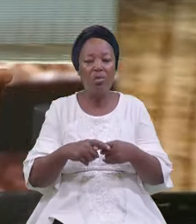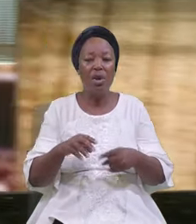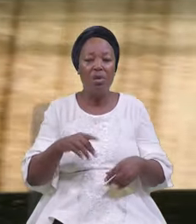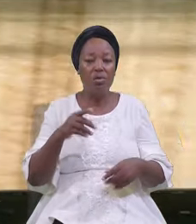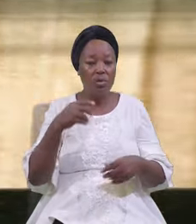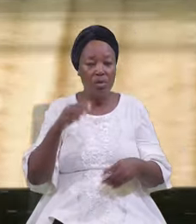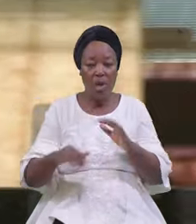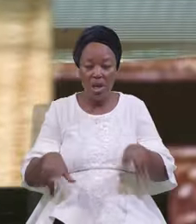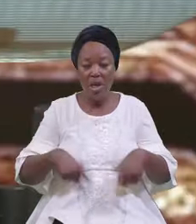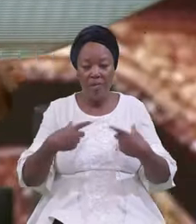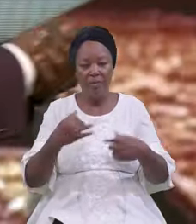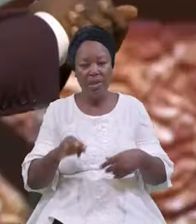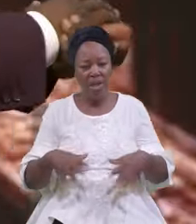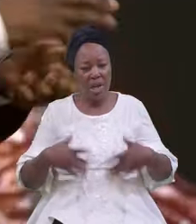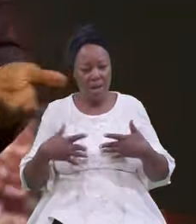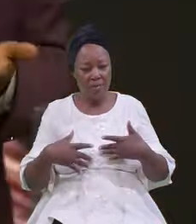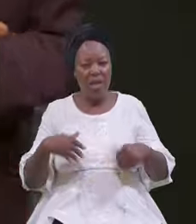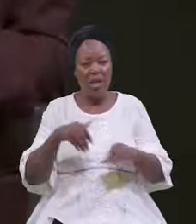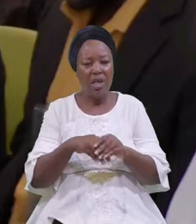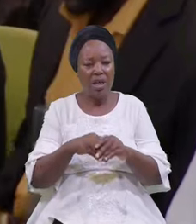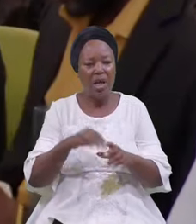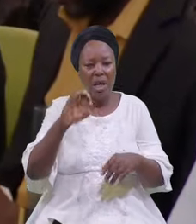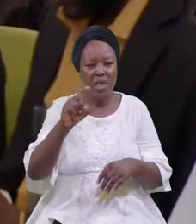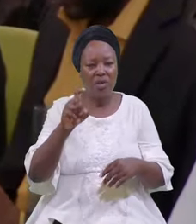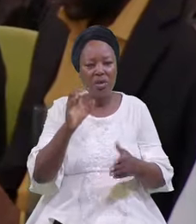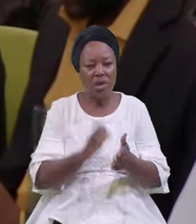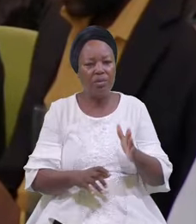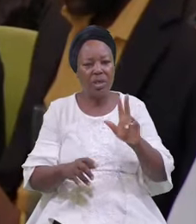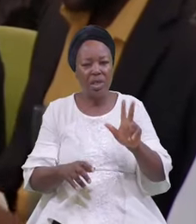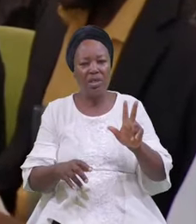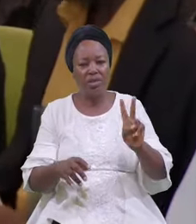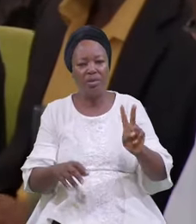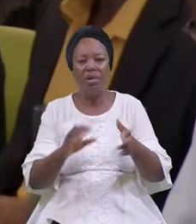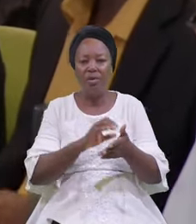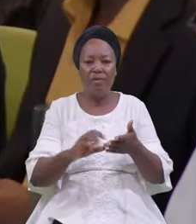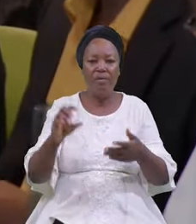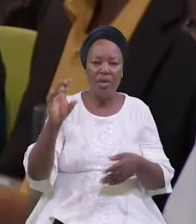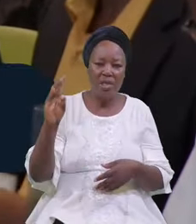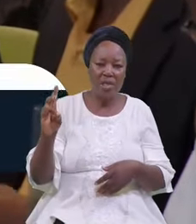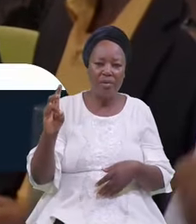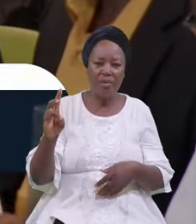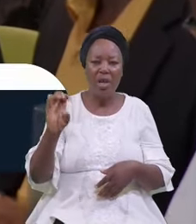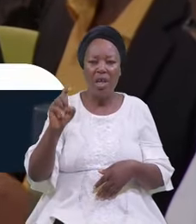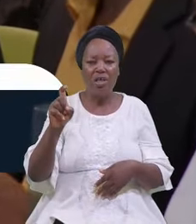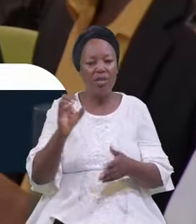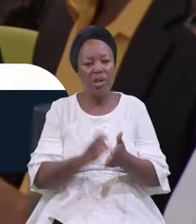In Exodus chapter 32, I'm reading here from verse 7. Exodus chapter 32, verse 7. And